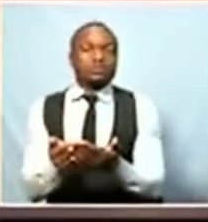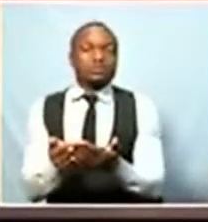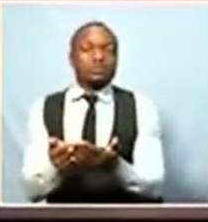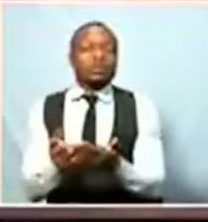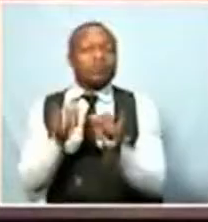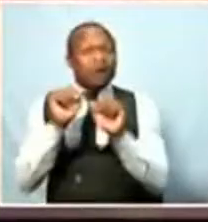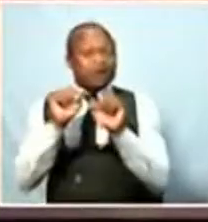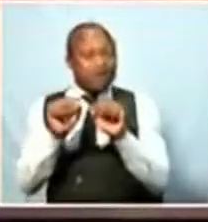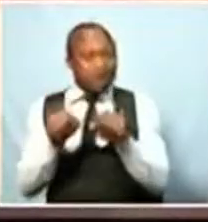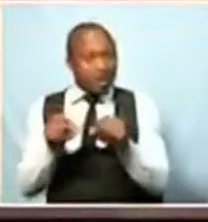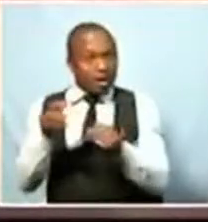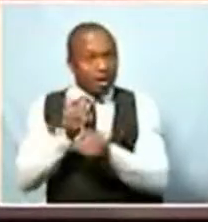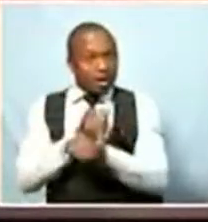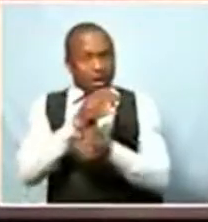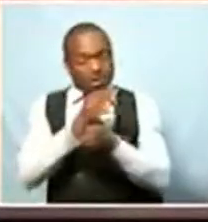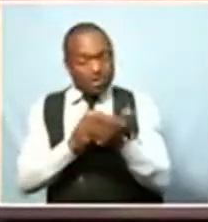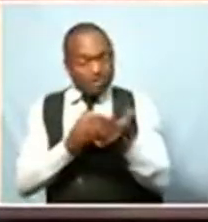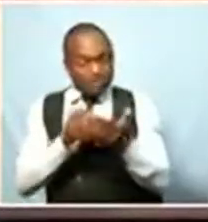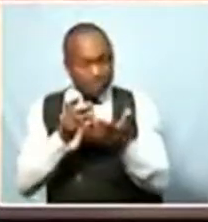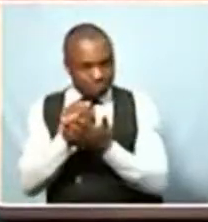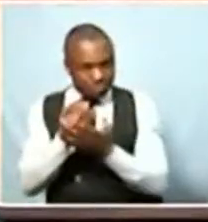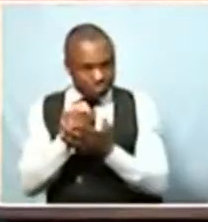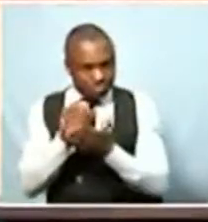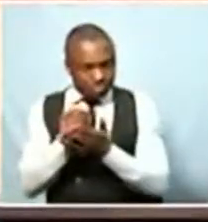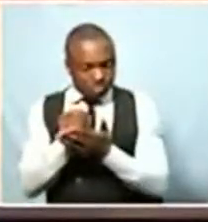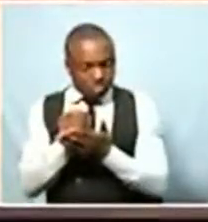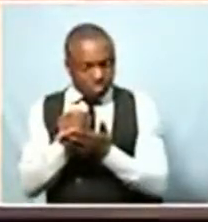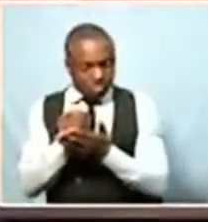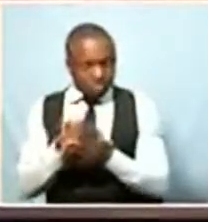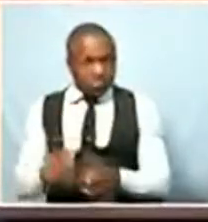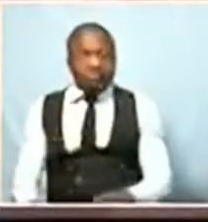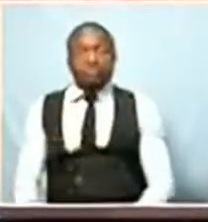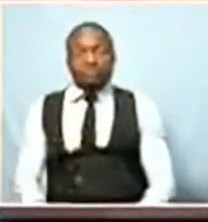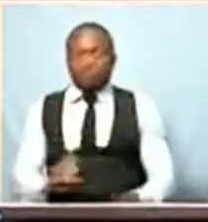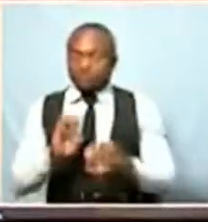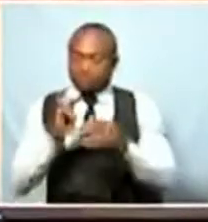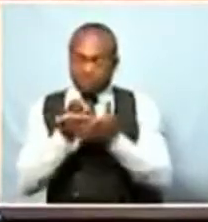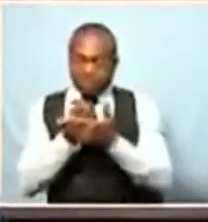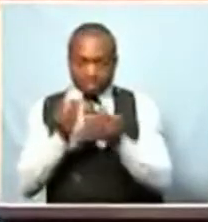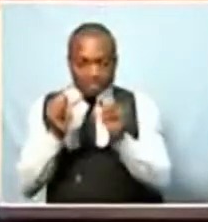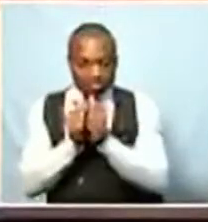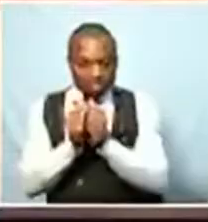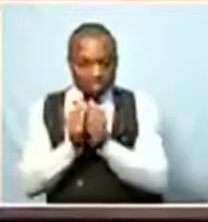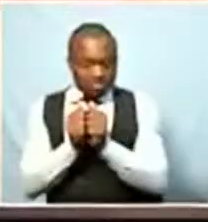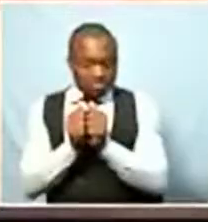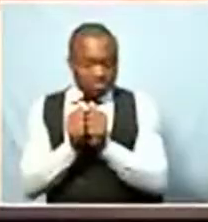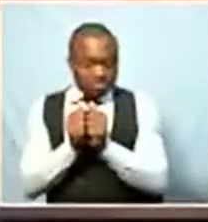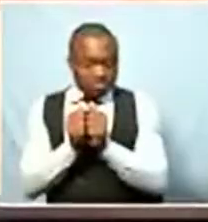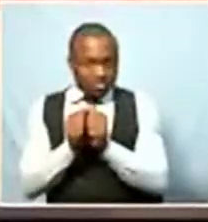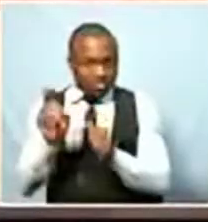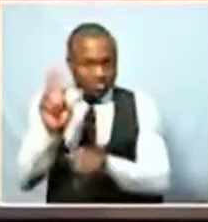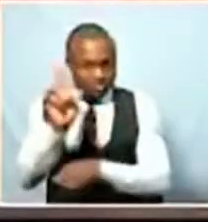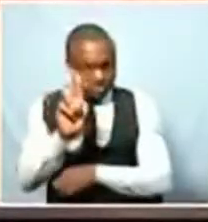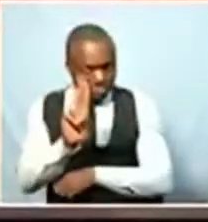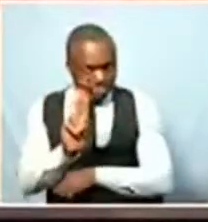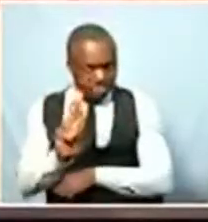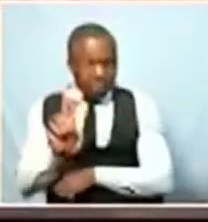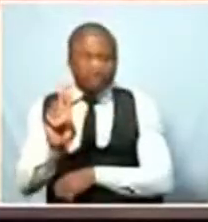would you take some resources and engage on operationalizing